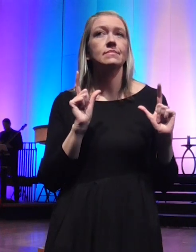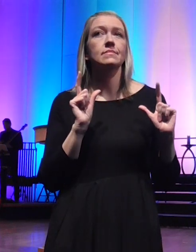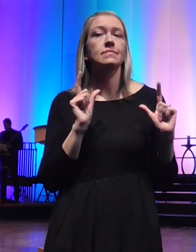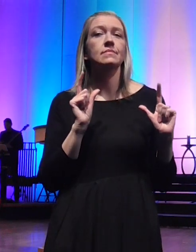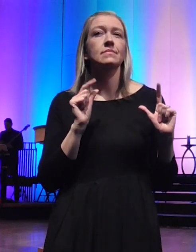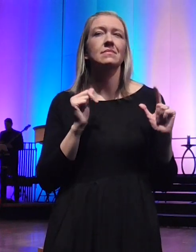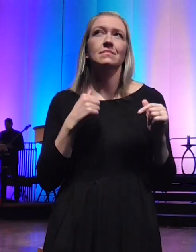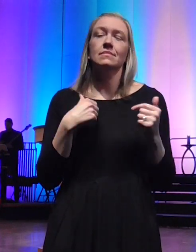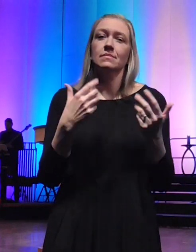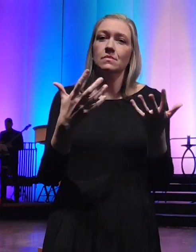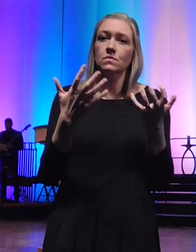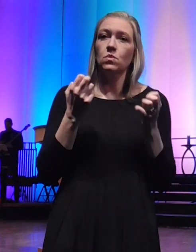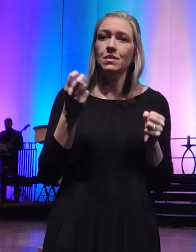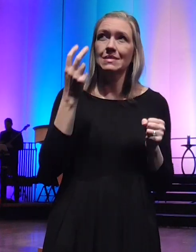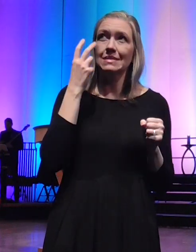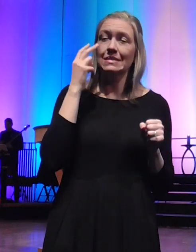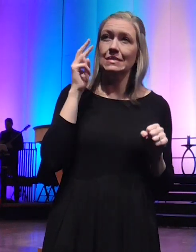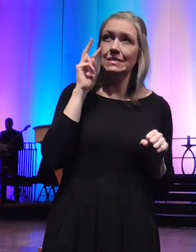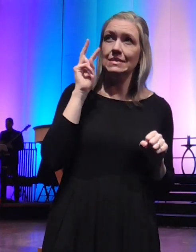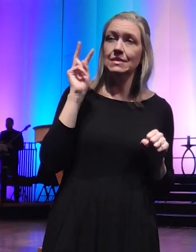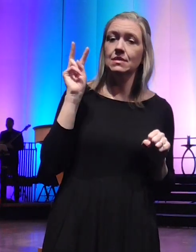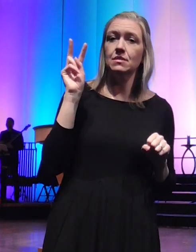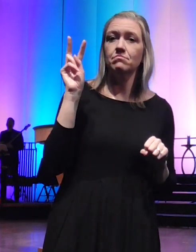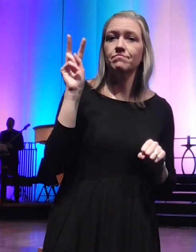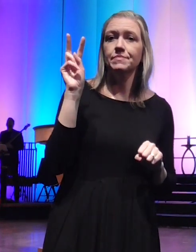I want to see you.